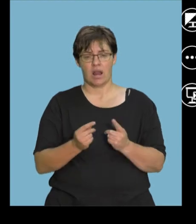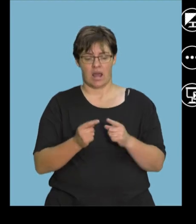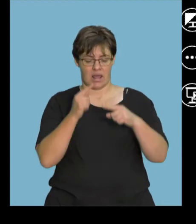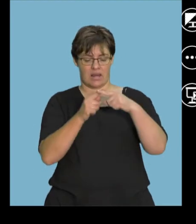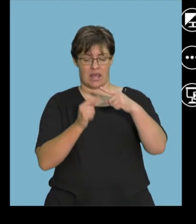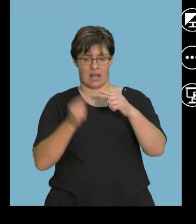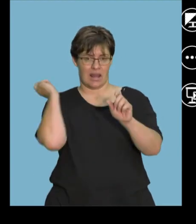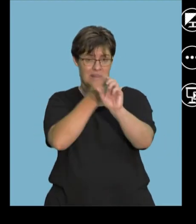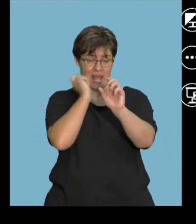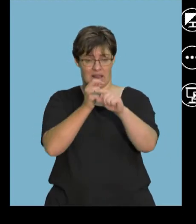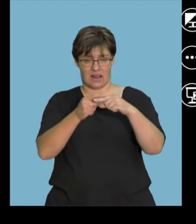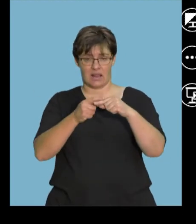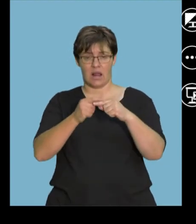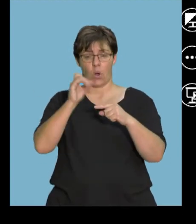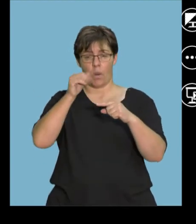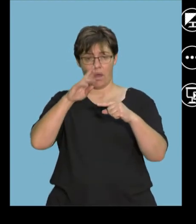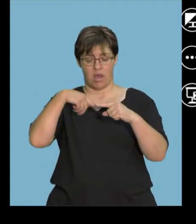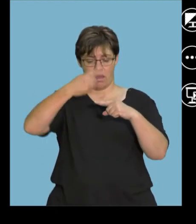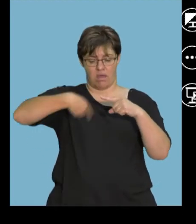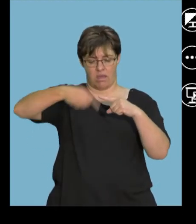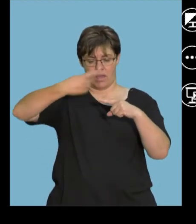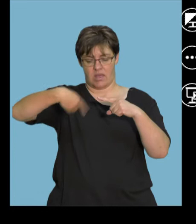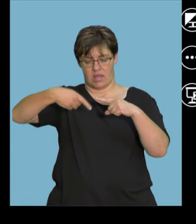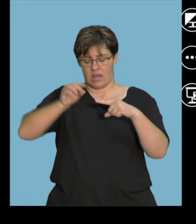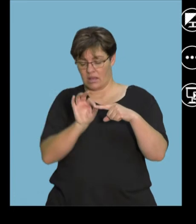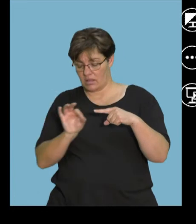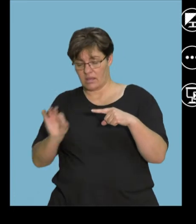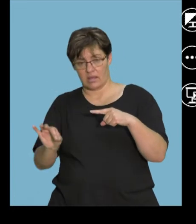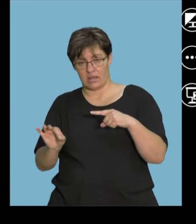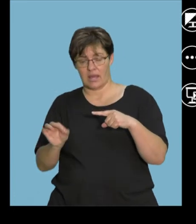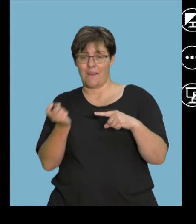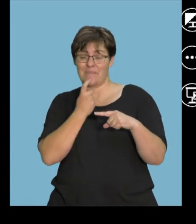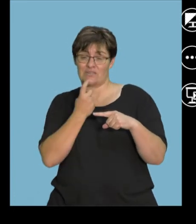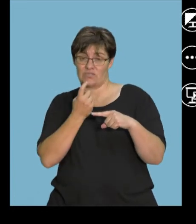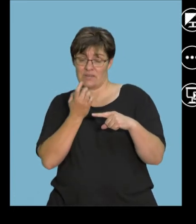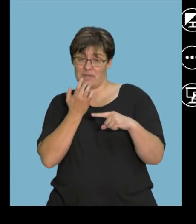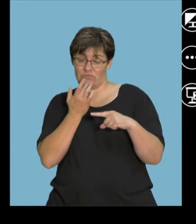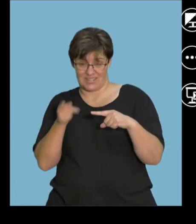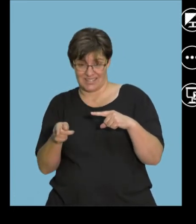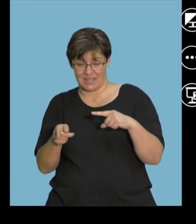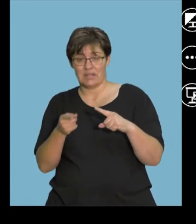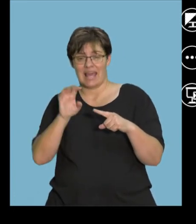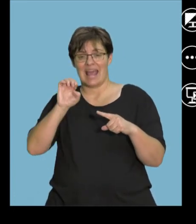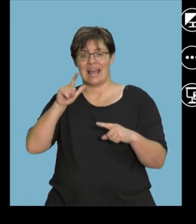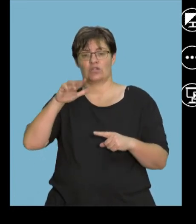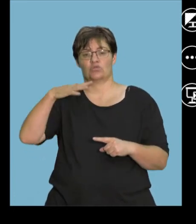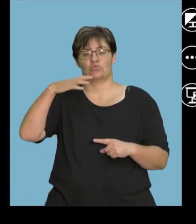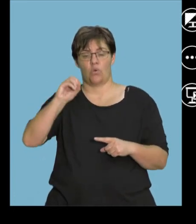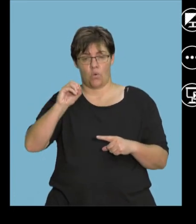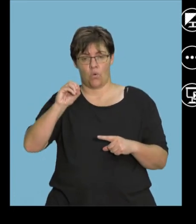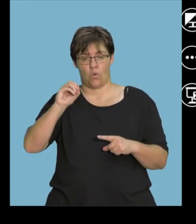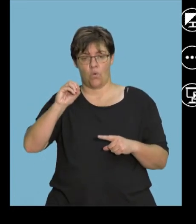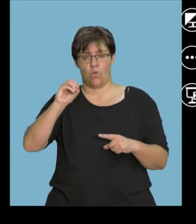so if you wrap a copper wire around a nail and then connect the wire to the battery, you will make a temporal magnet, but this